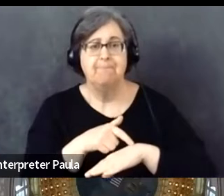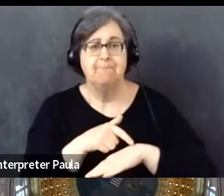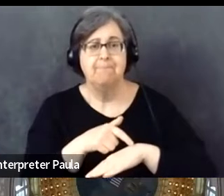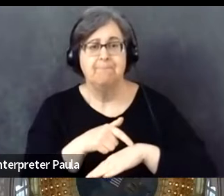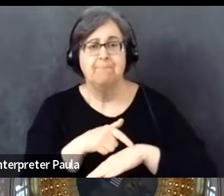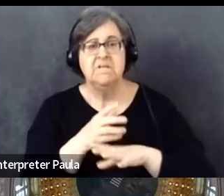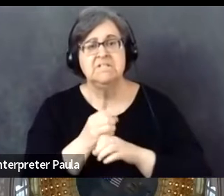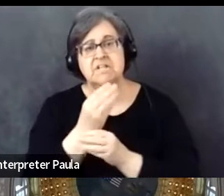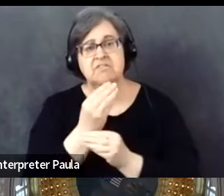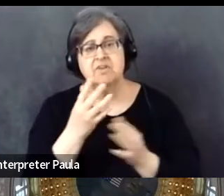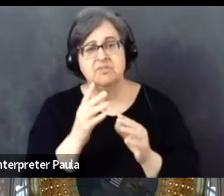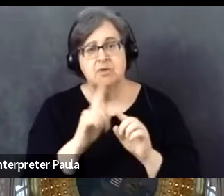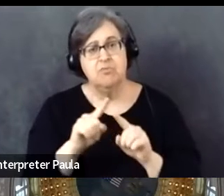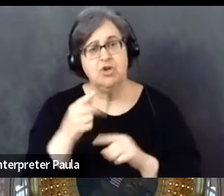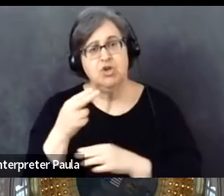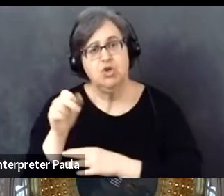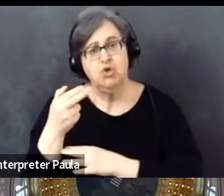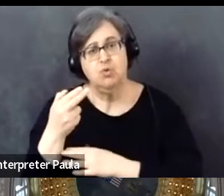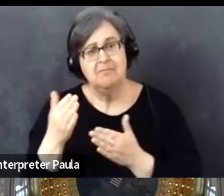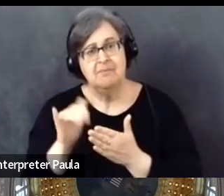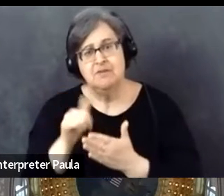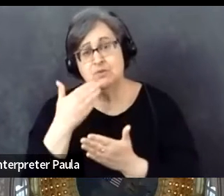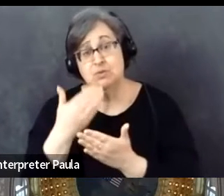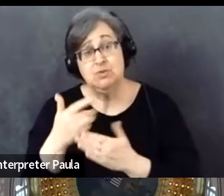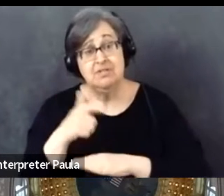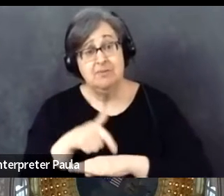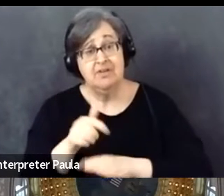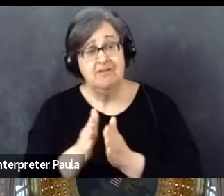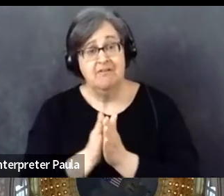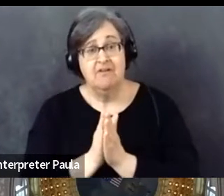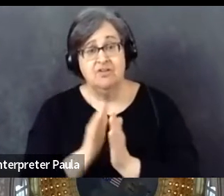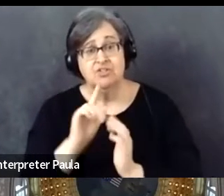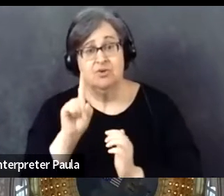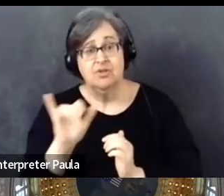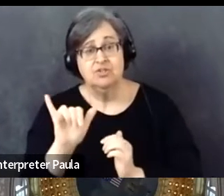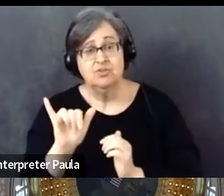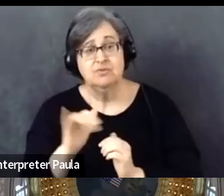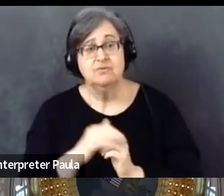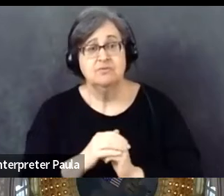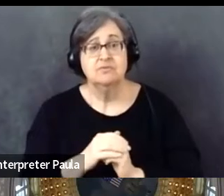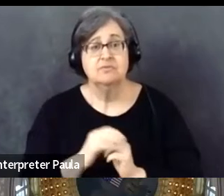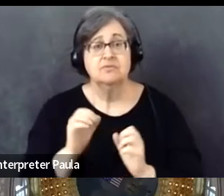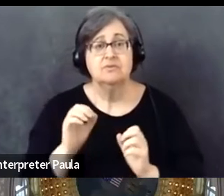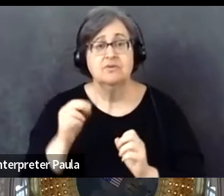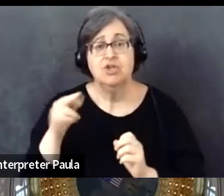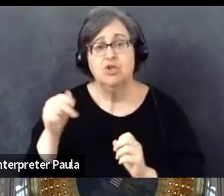get information, but that might be a good time to ask that question too about their. Okay, plan. thank